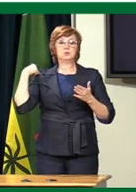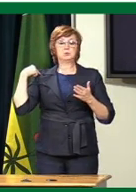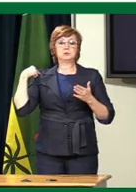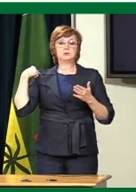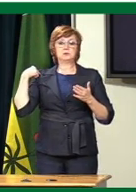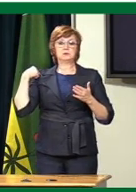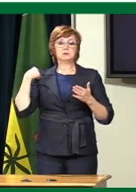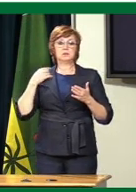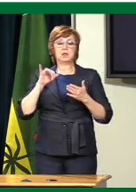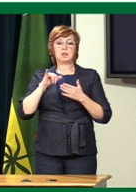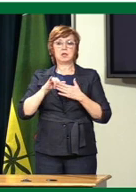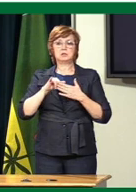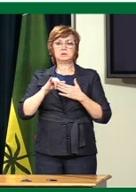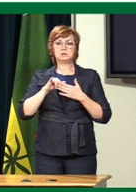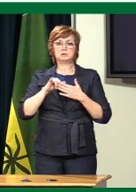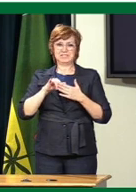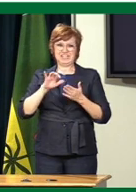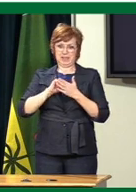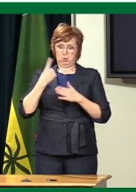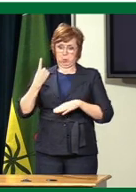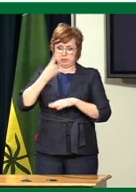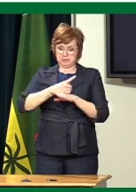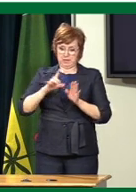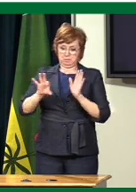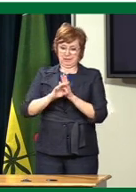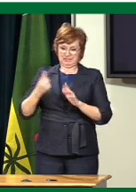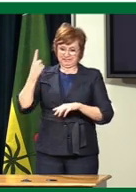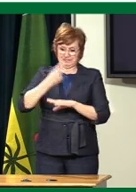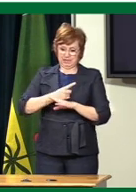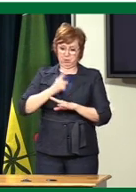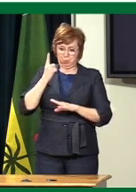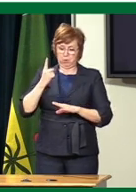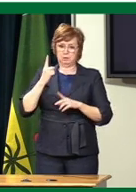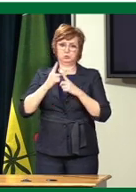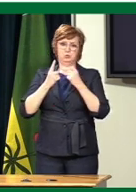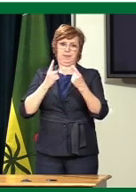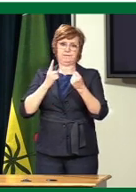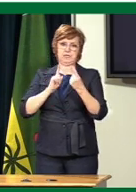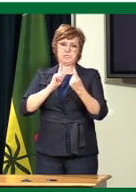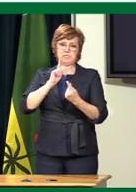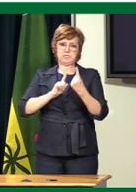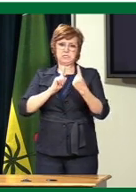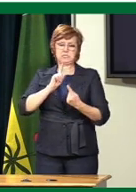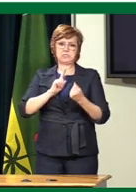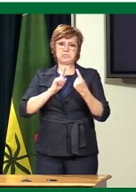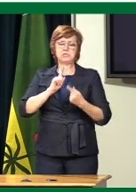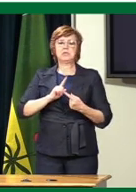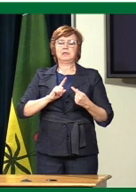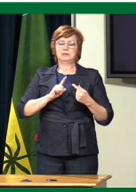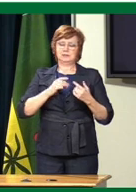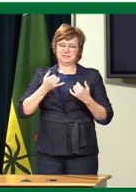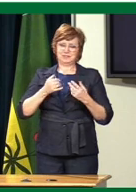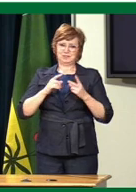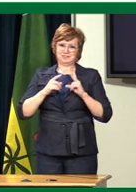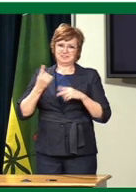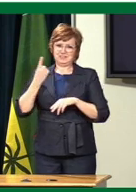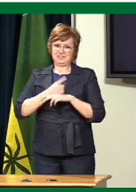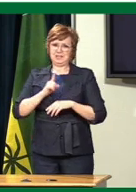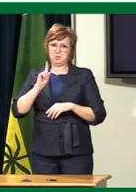around a 2-week rolling average. So over a 2-week rolling average, we're seeing it, so I think Derek mentioned that the number that we're